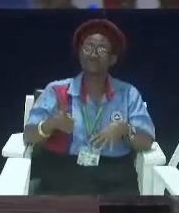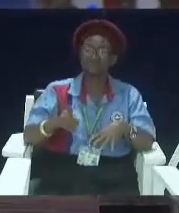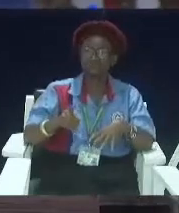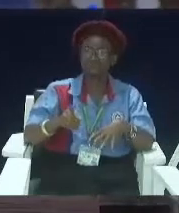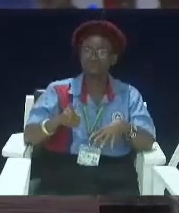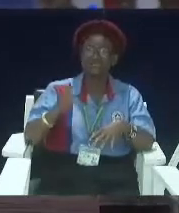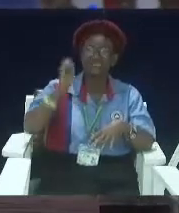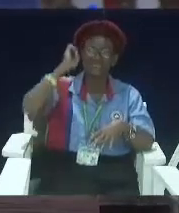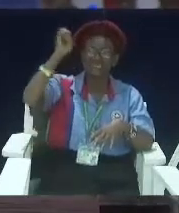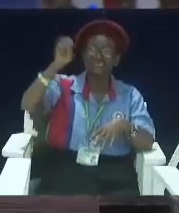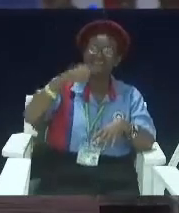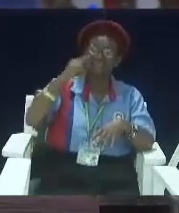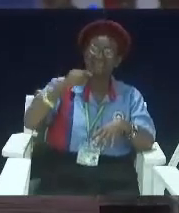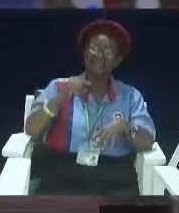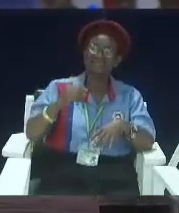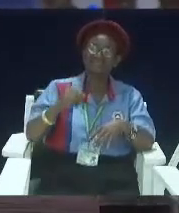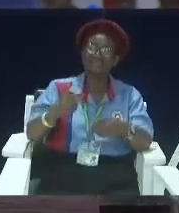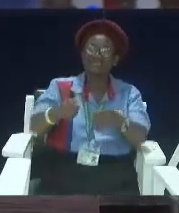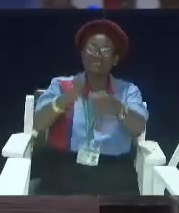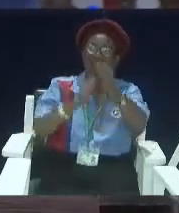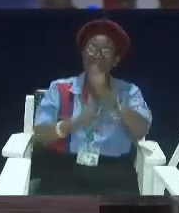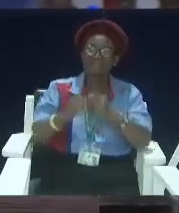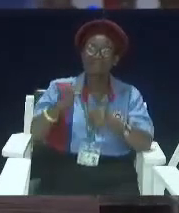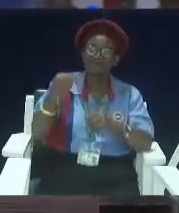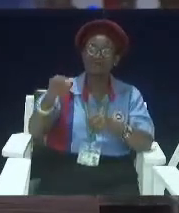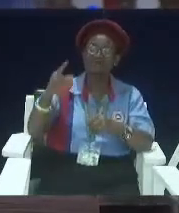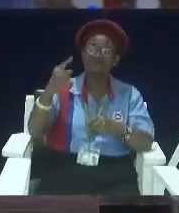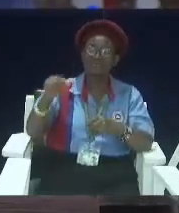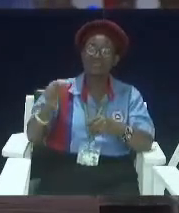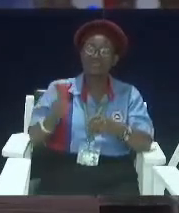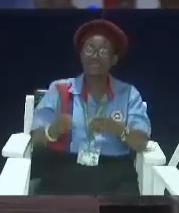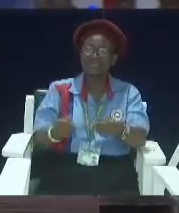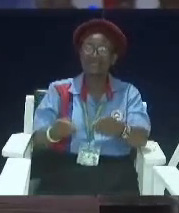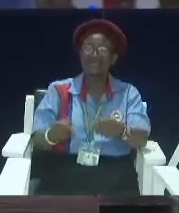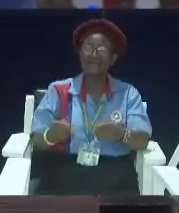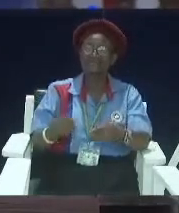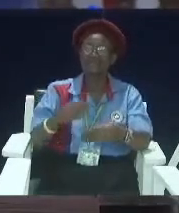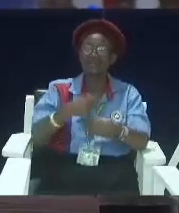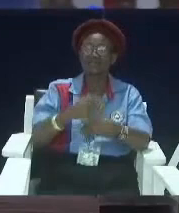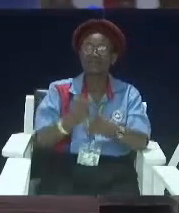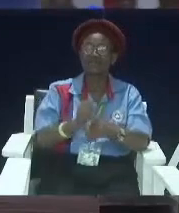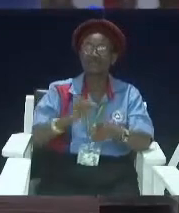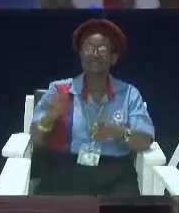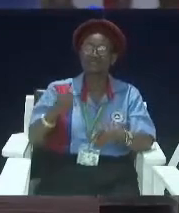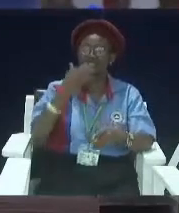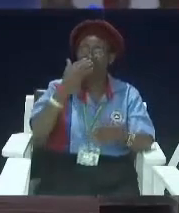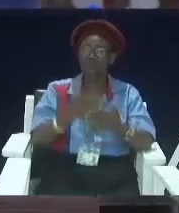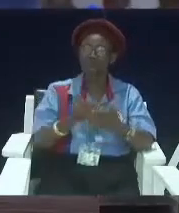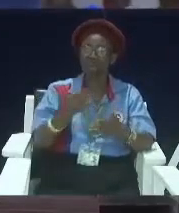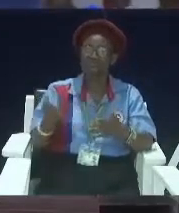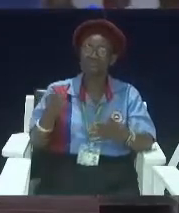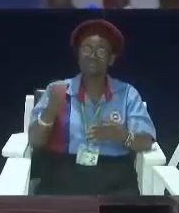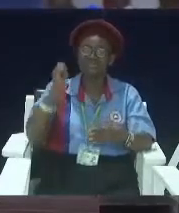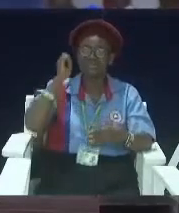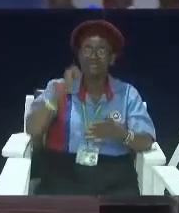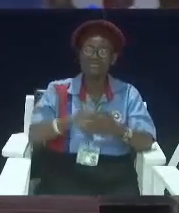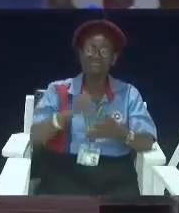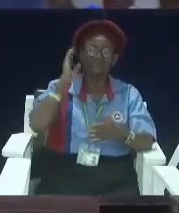He said, instead of the ground producing good things, it will produce thorns and tissues.